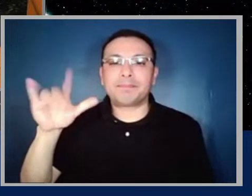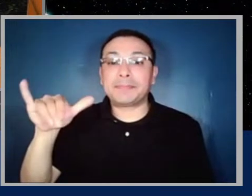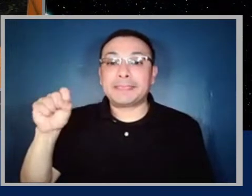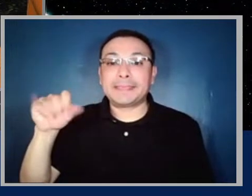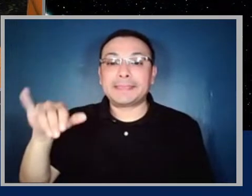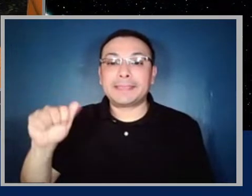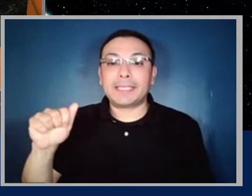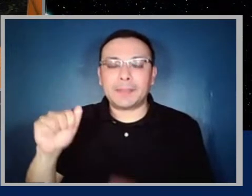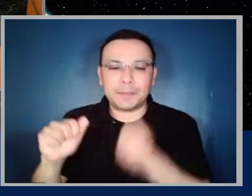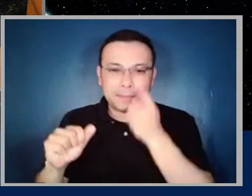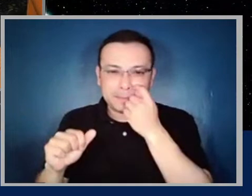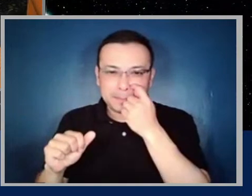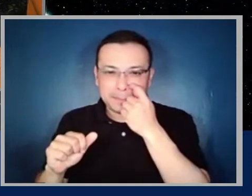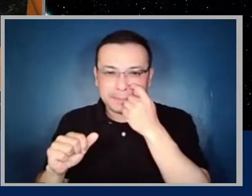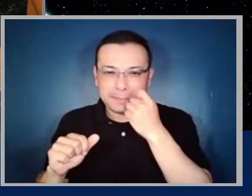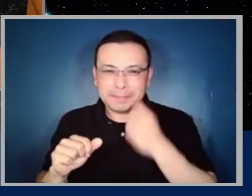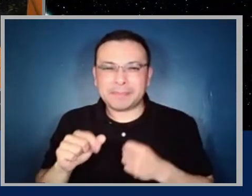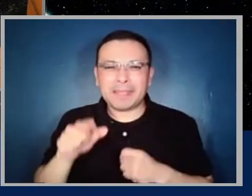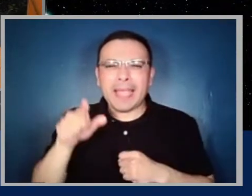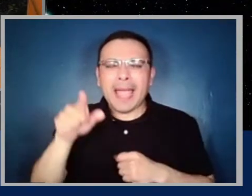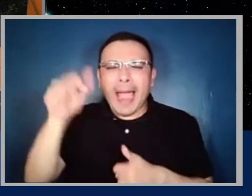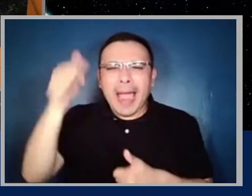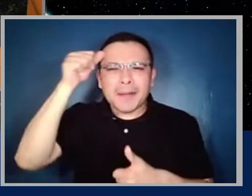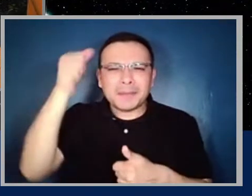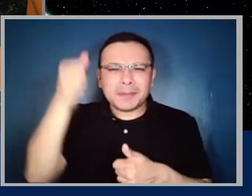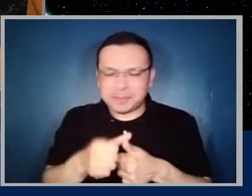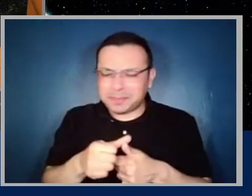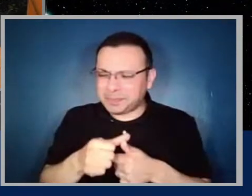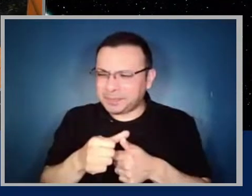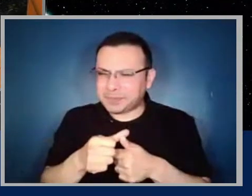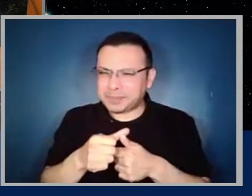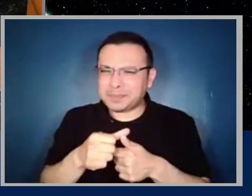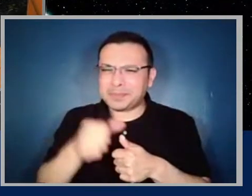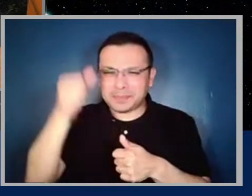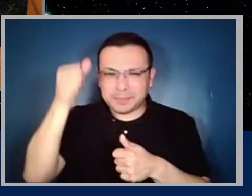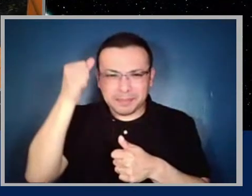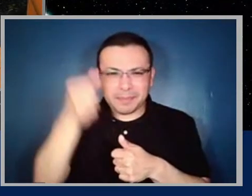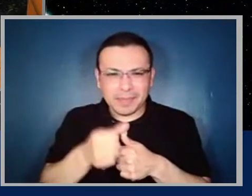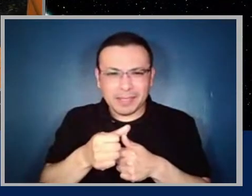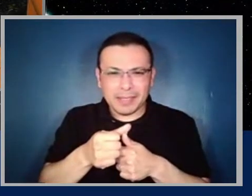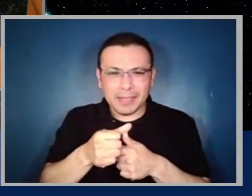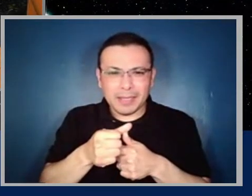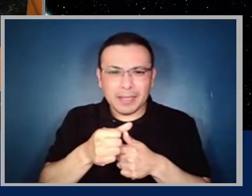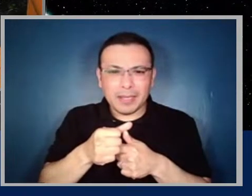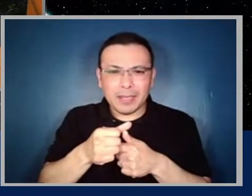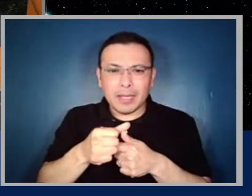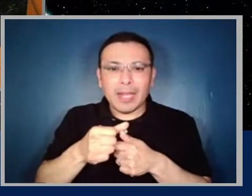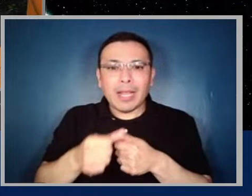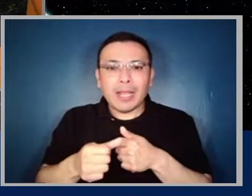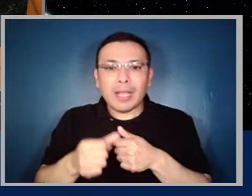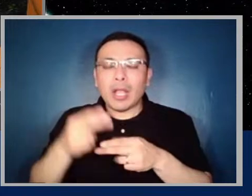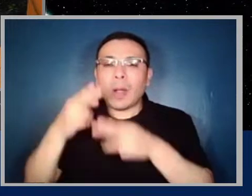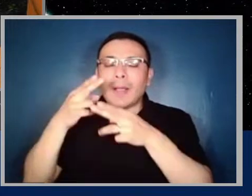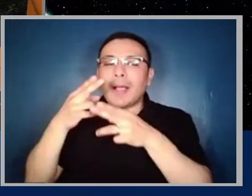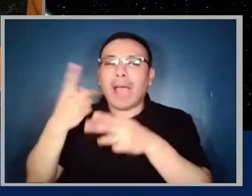was there was something about Bigfoot. I remember when I was watching the return. That's what they call it, Team Bigfoot. Yeah,